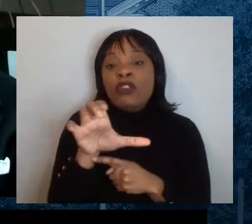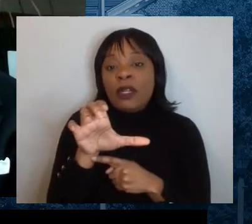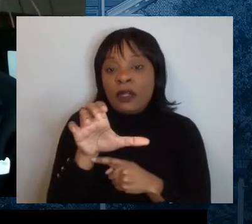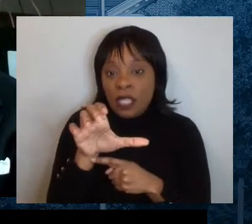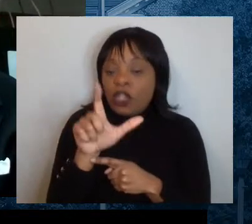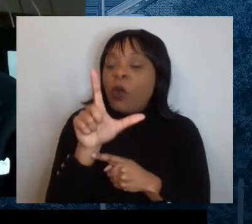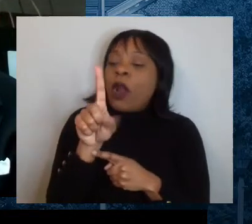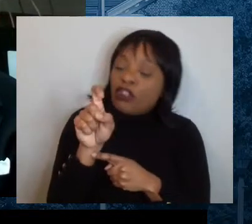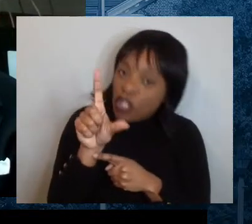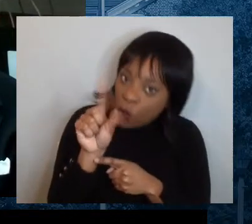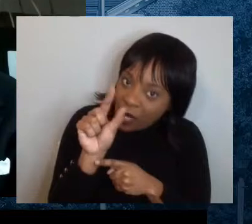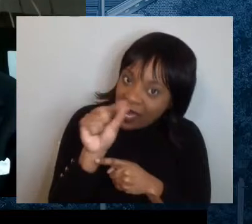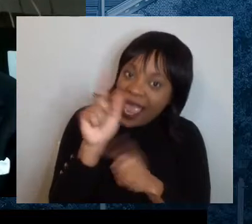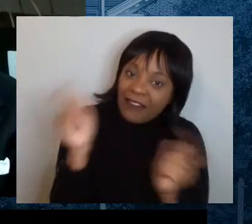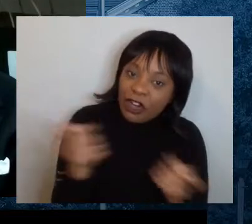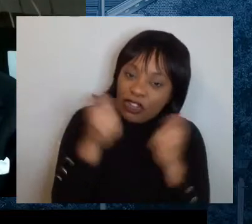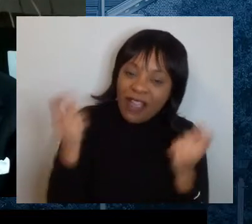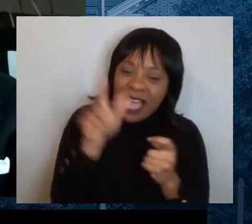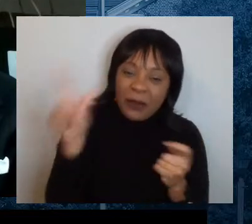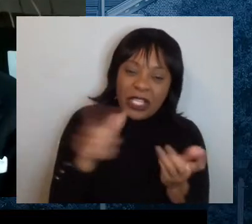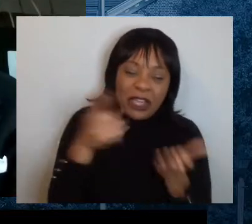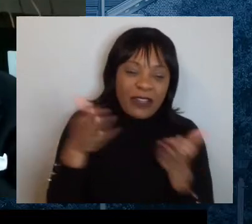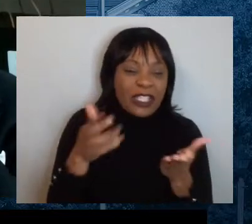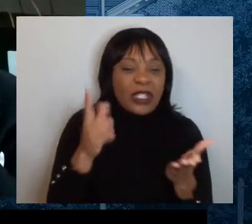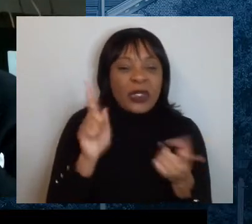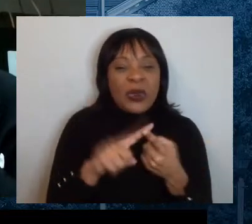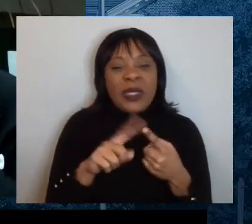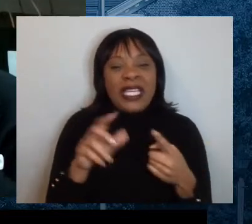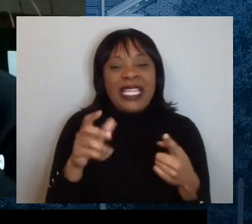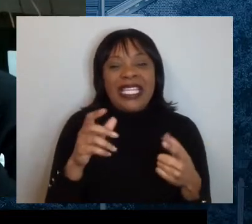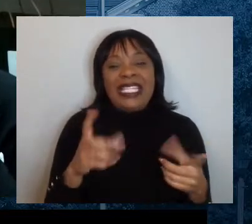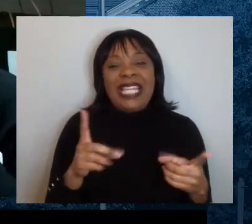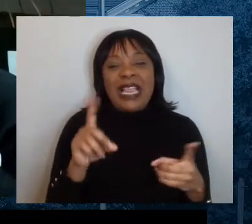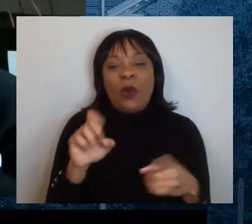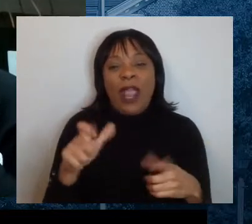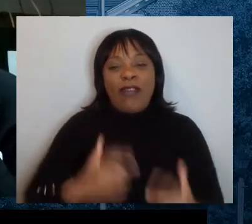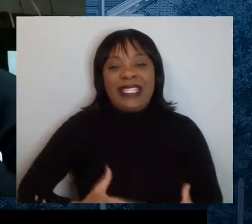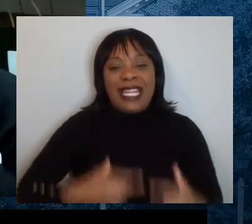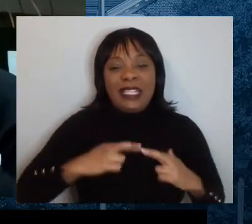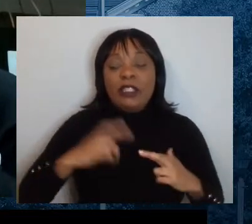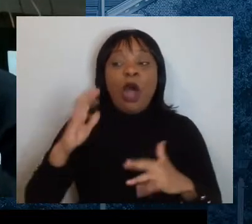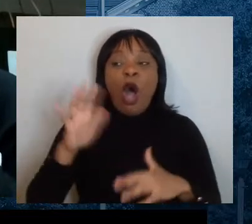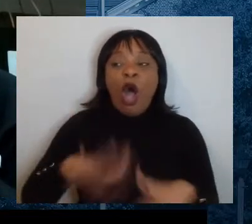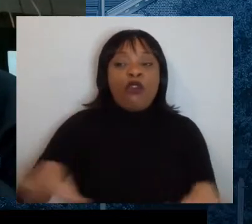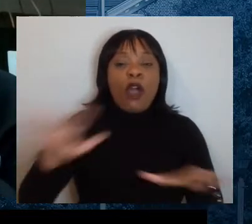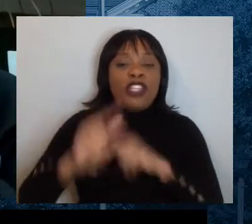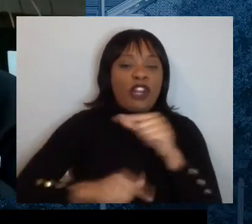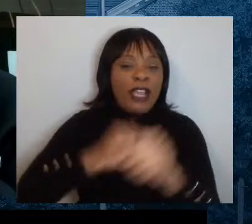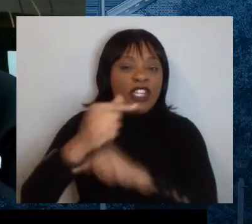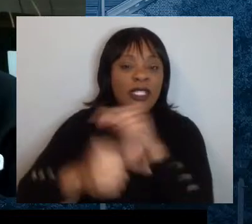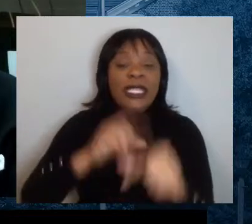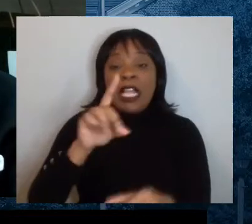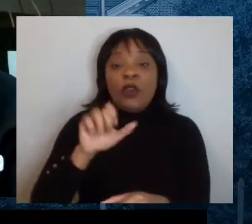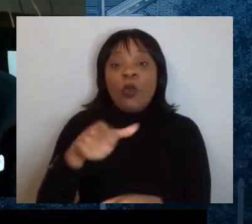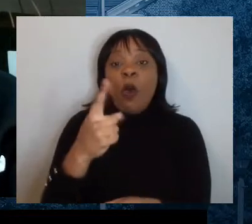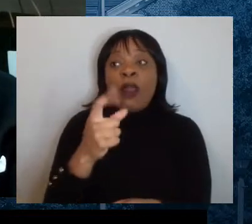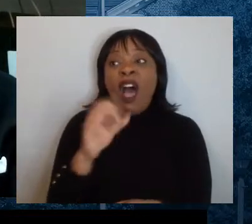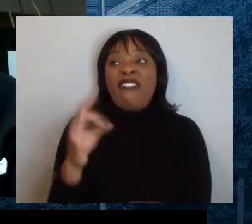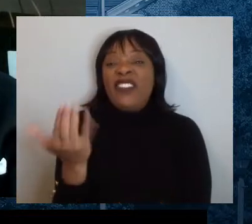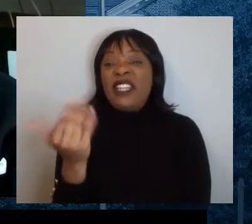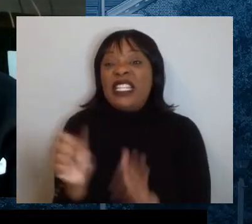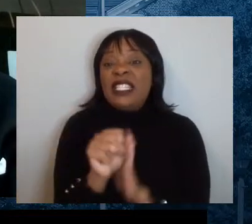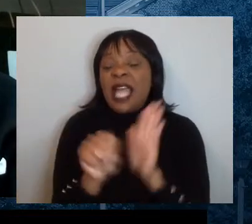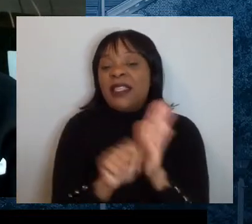library services to Delawareans across generations. Delaware is one of 15 states that support